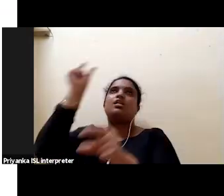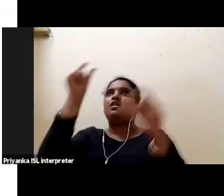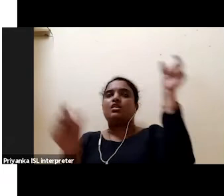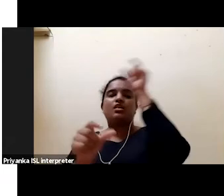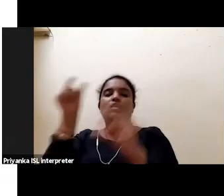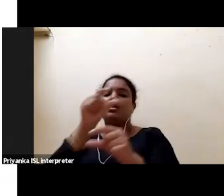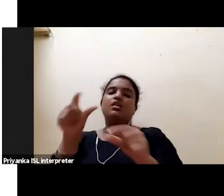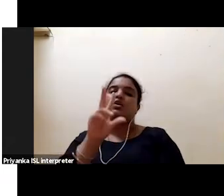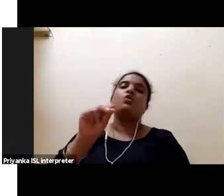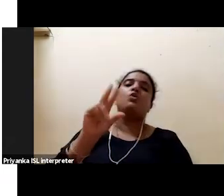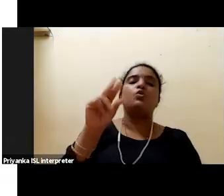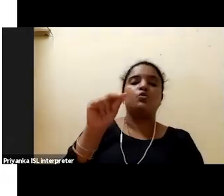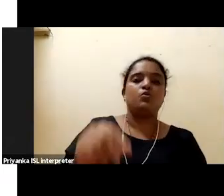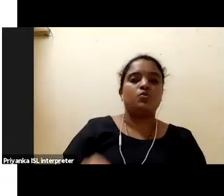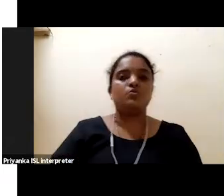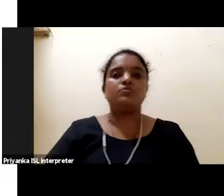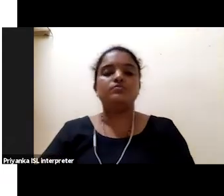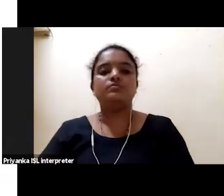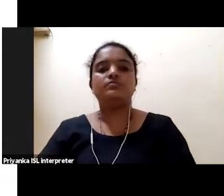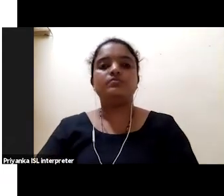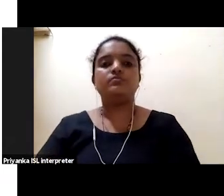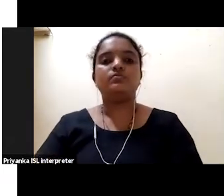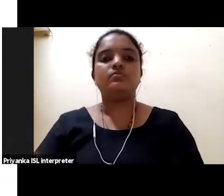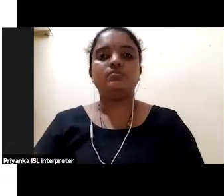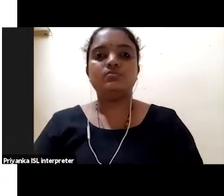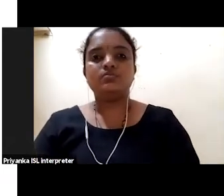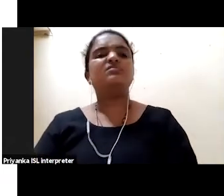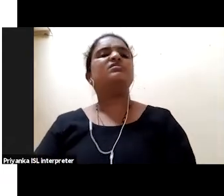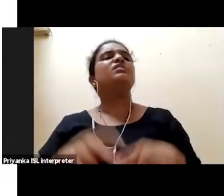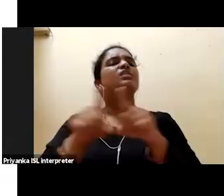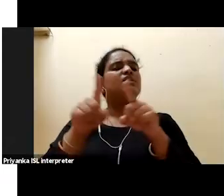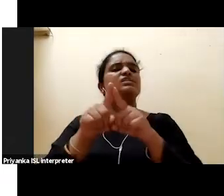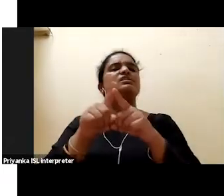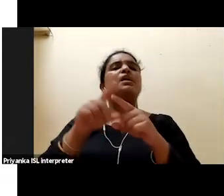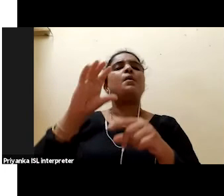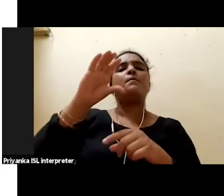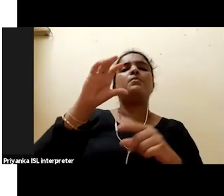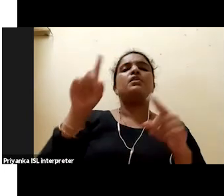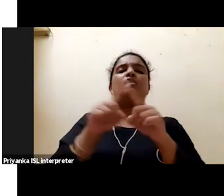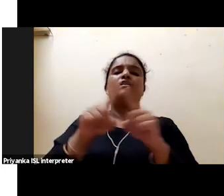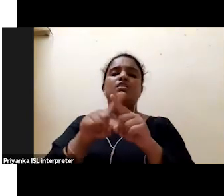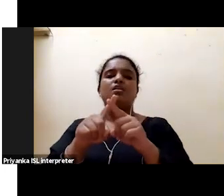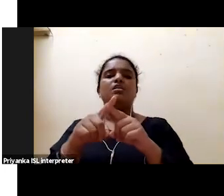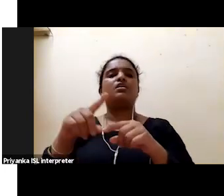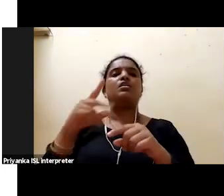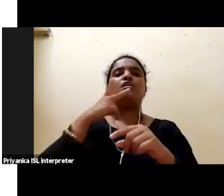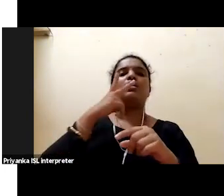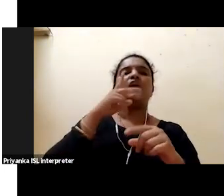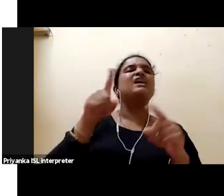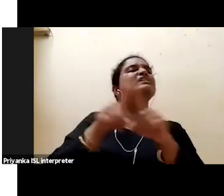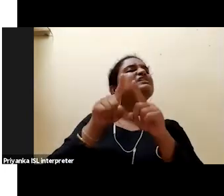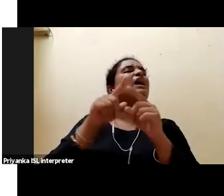first and the first ingredient last. Measurements, stick to standard measurements. Don't write things like katori or one